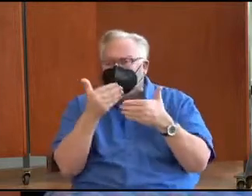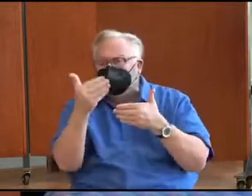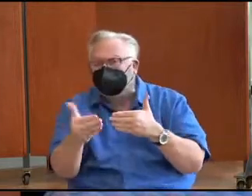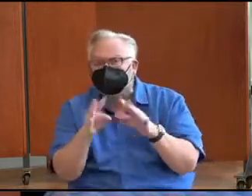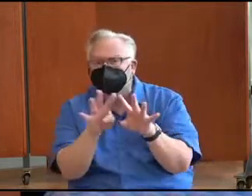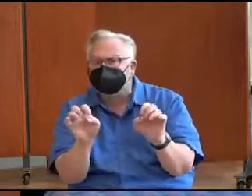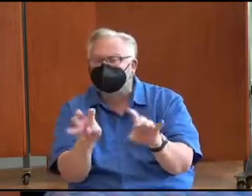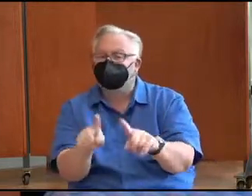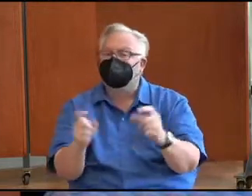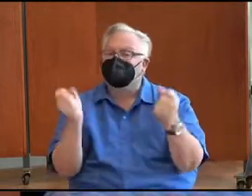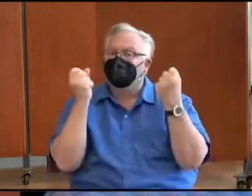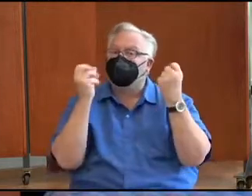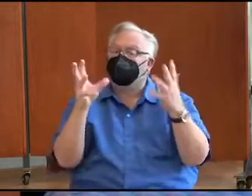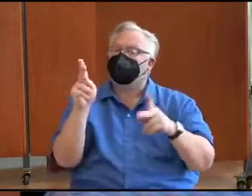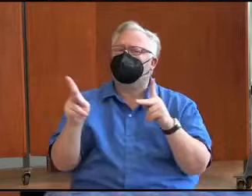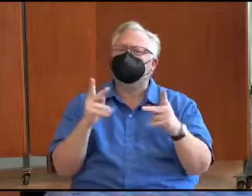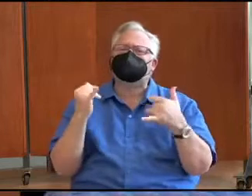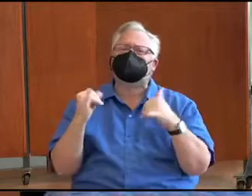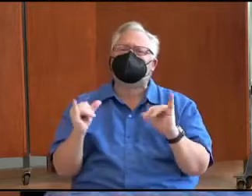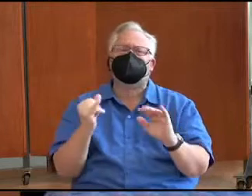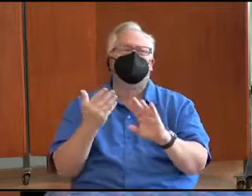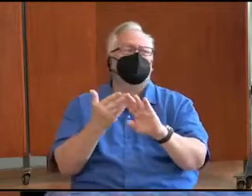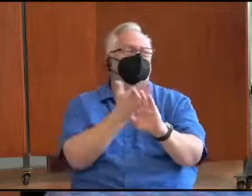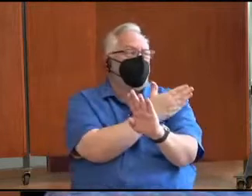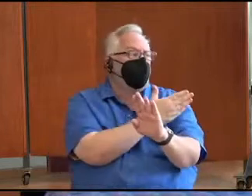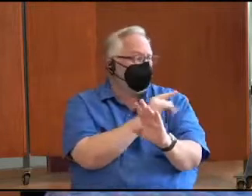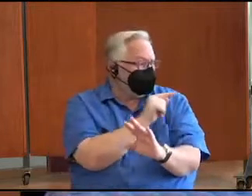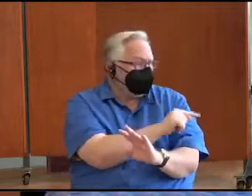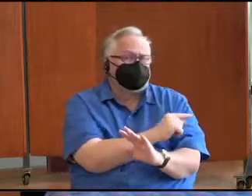us long for what was.